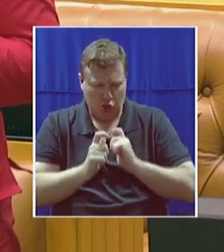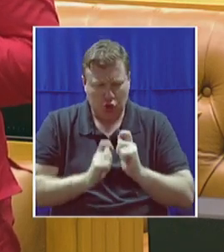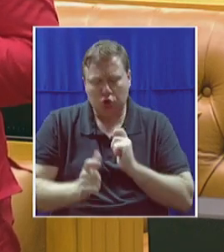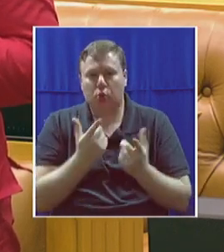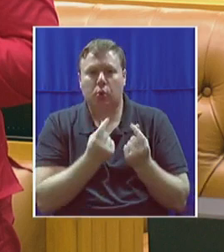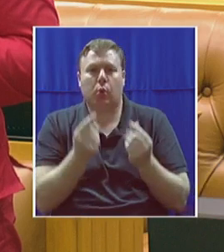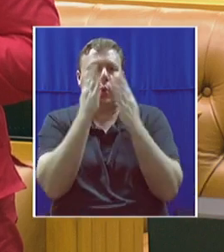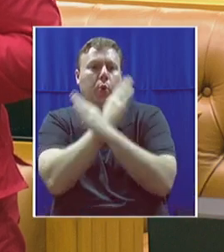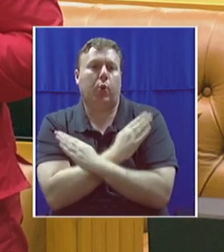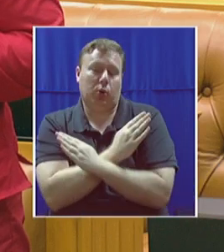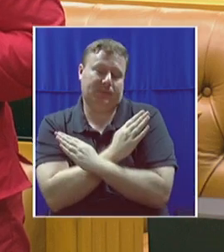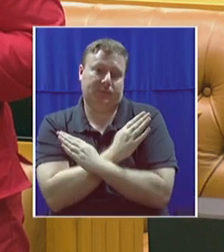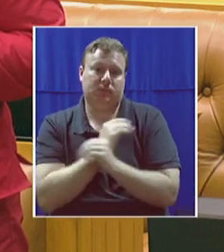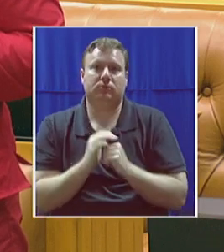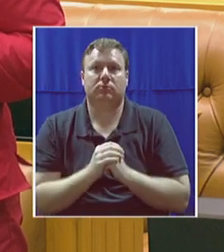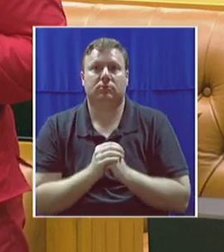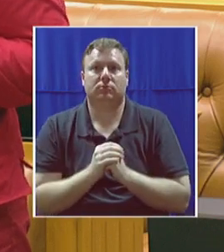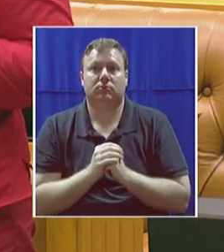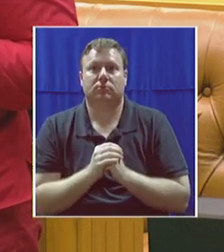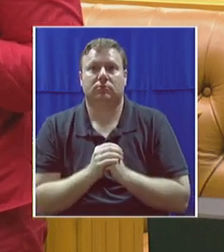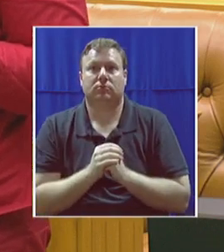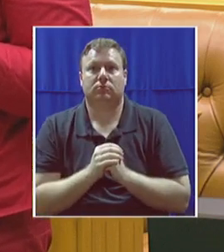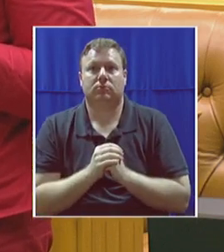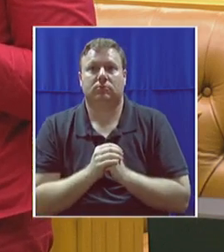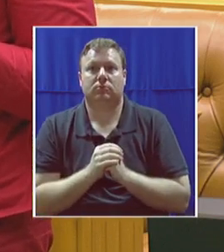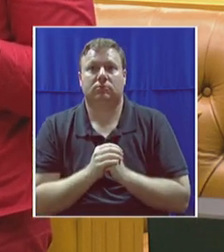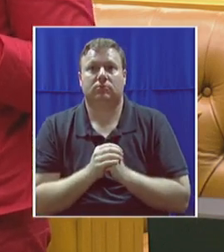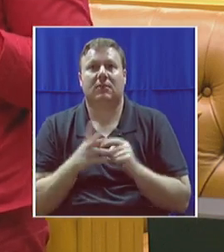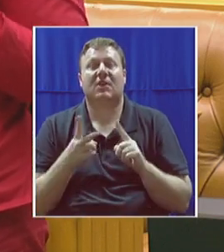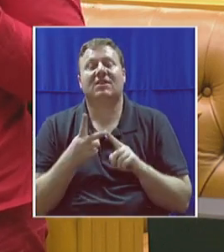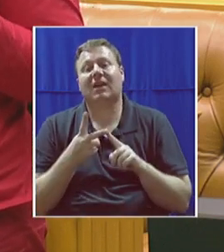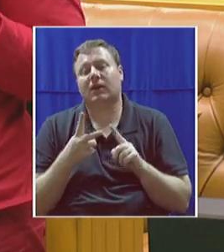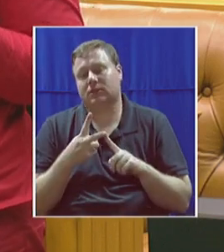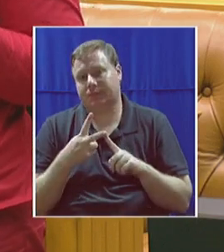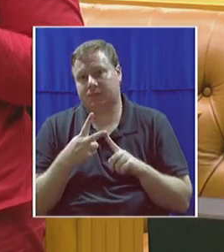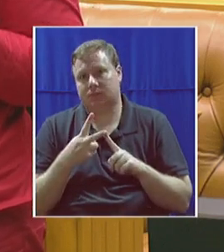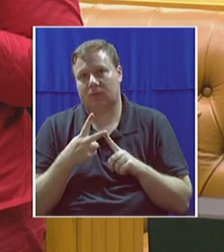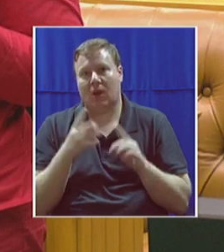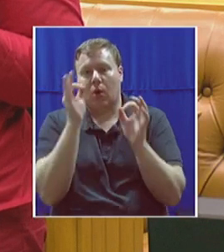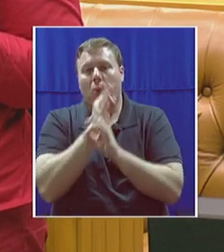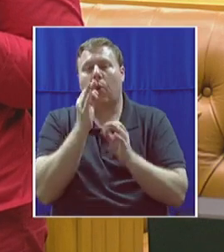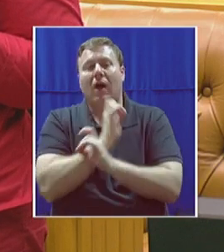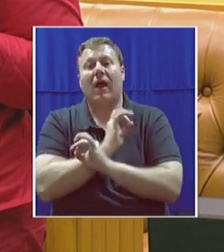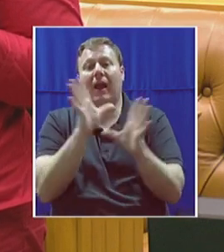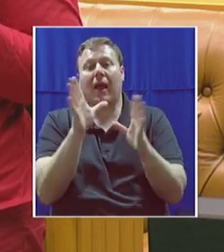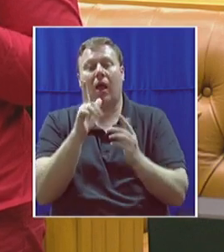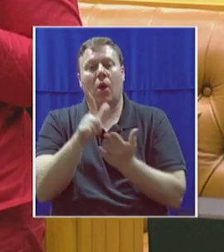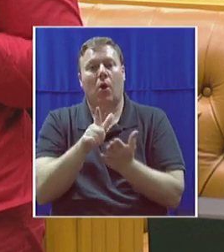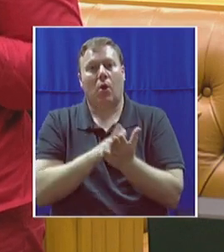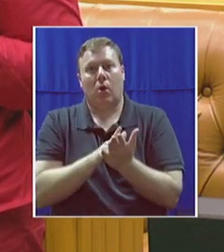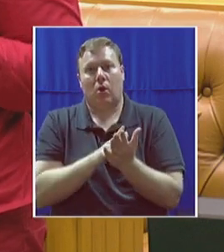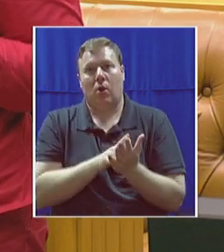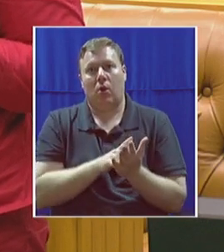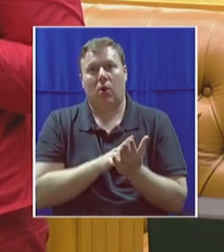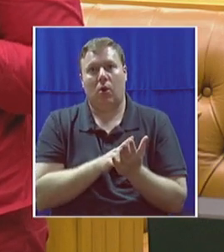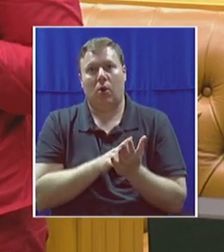and how many they are secondly there's no clear law to protect the infant